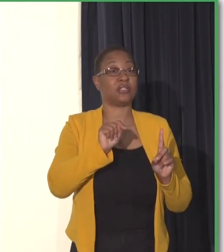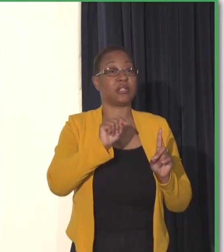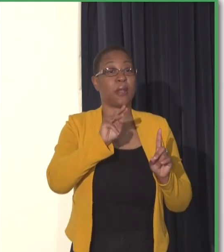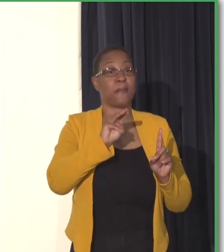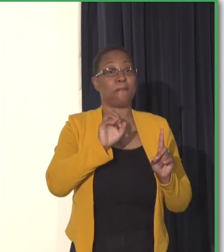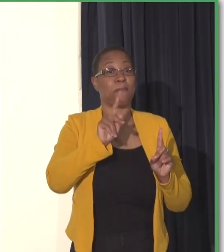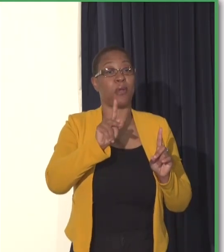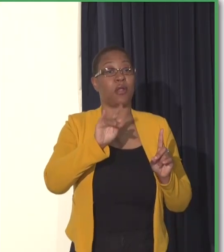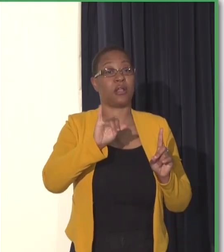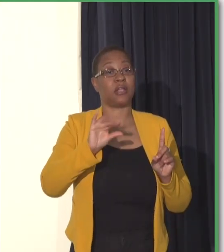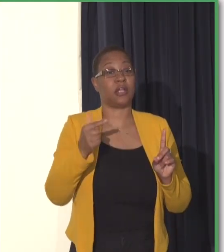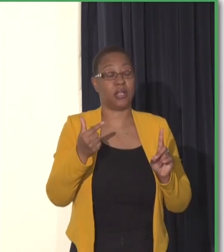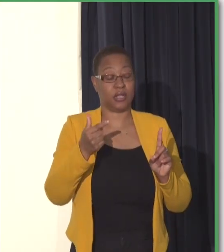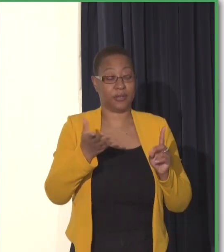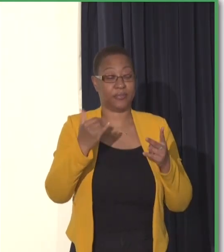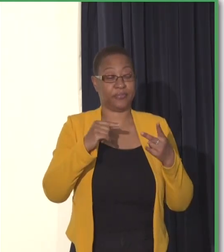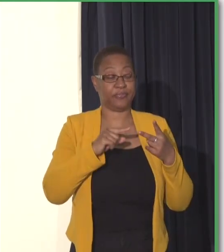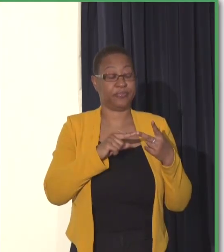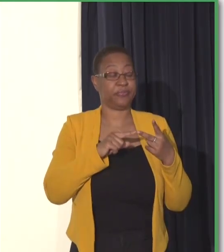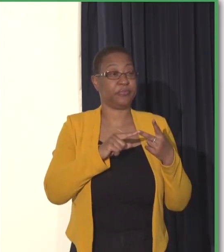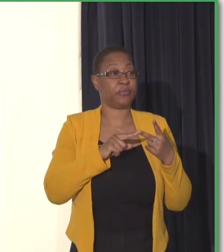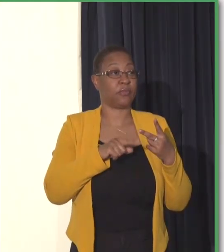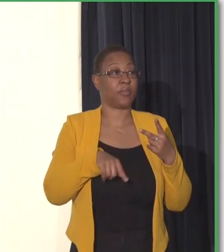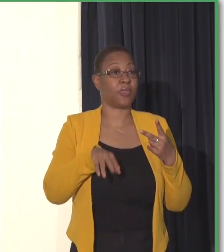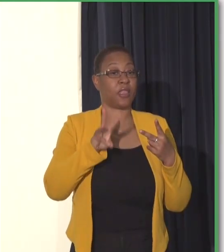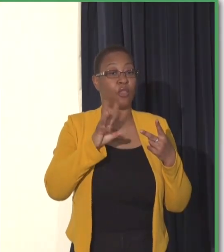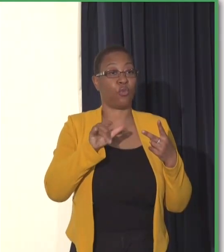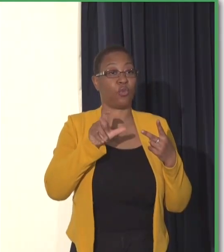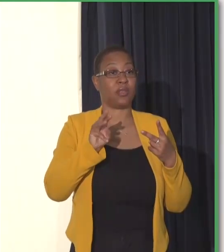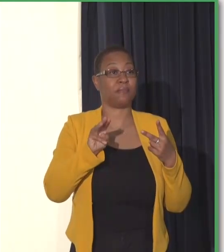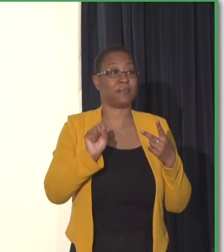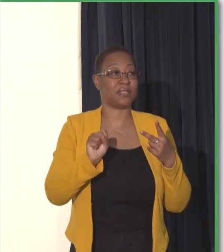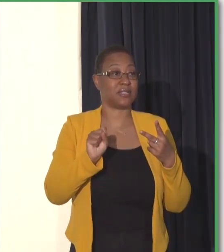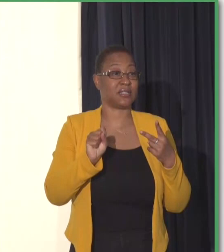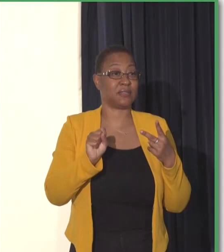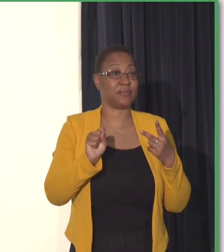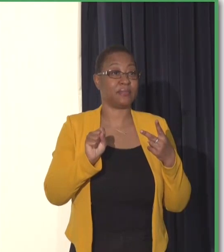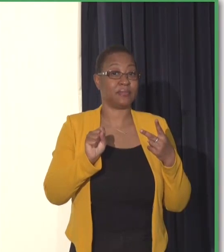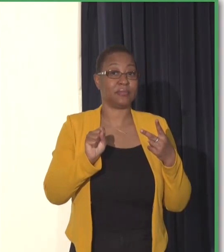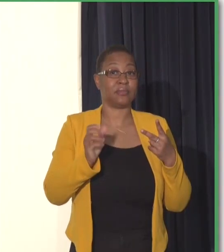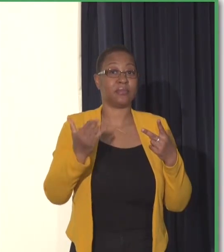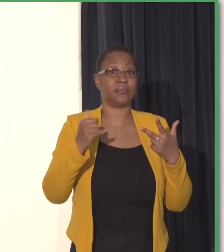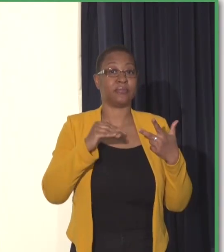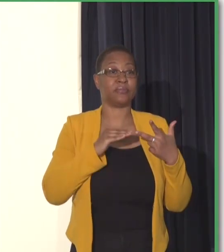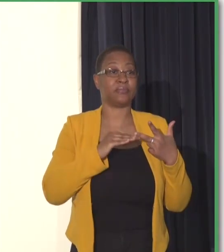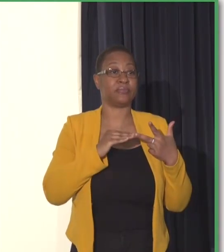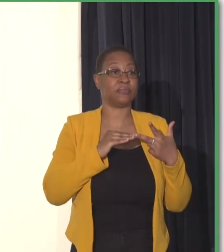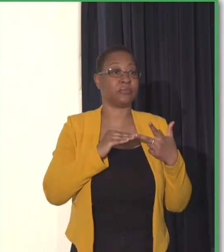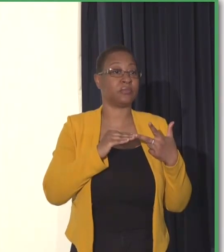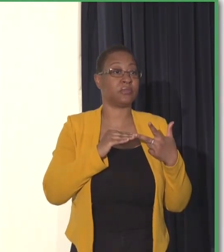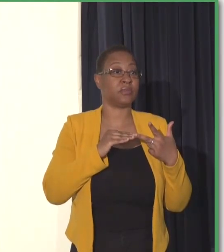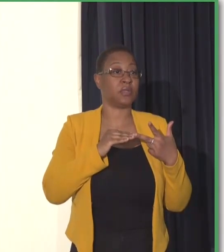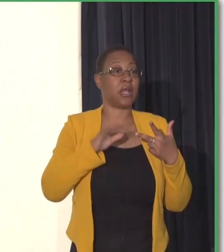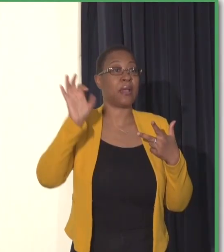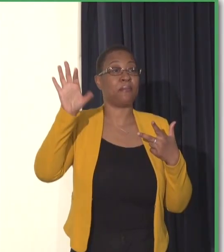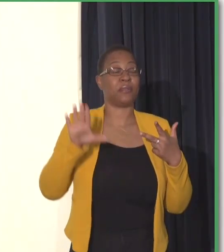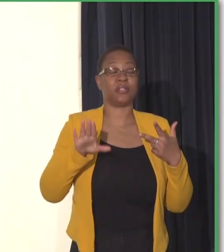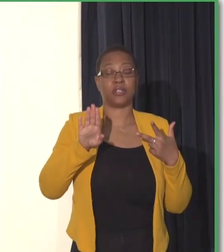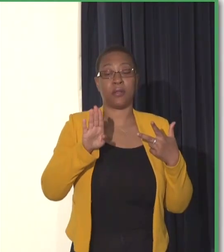Young, followed by Ms. Williams, and then Minister